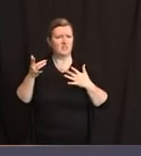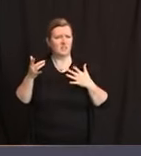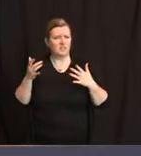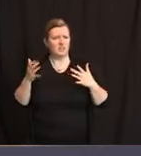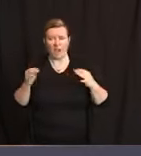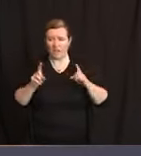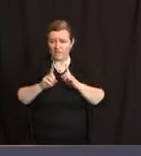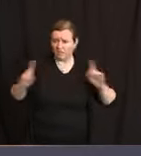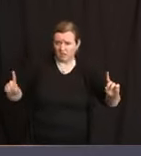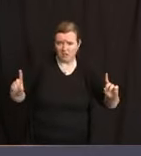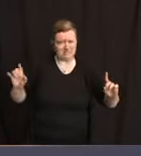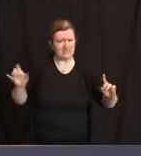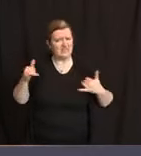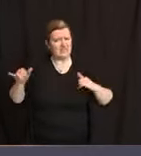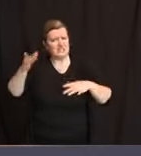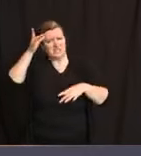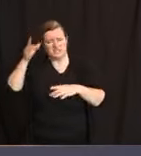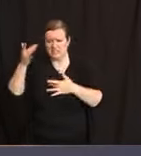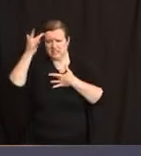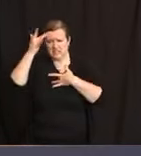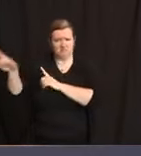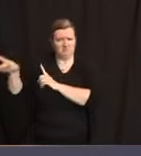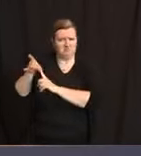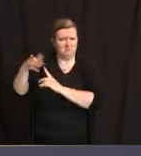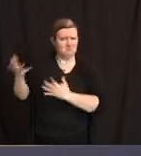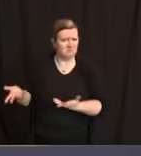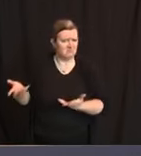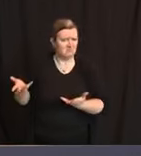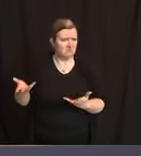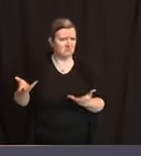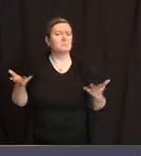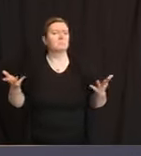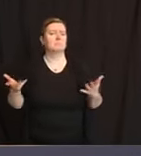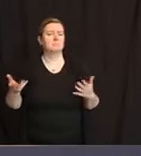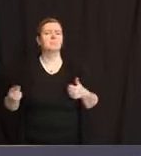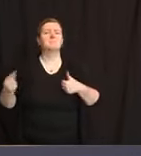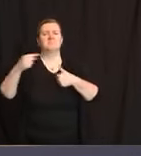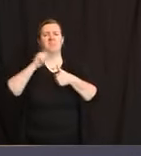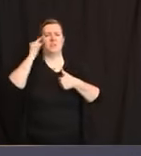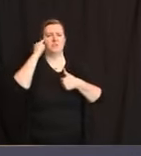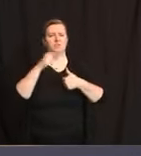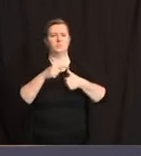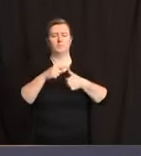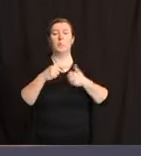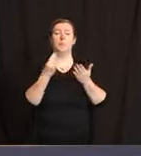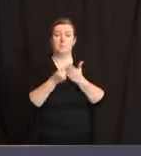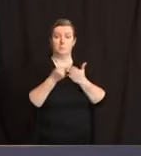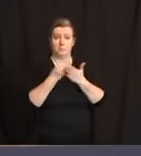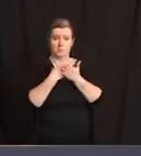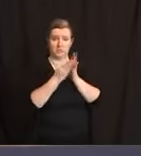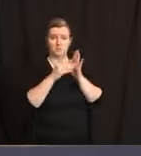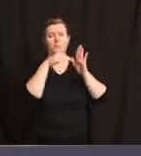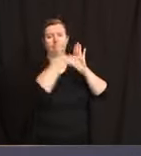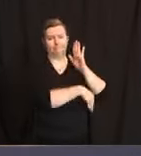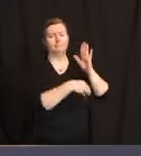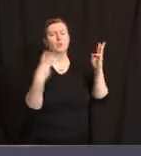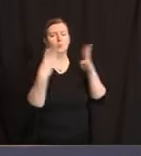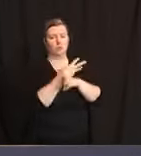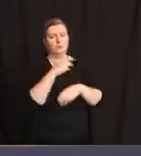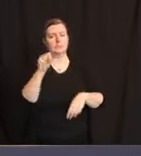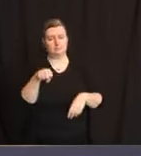Could the budget shortfall get worse? Yes. I would hope if we can responsibly take reopening steps like the one we're talking